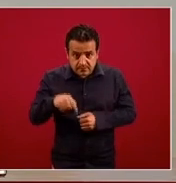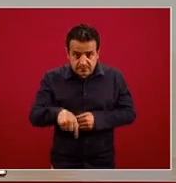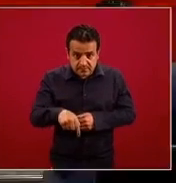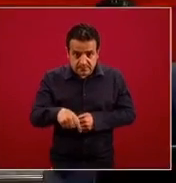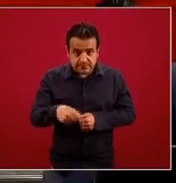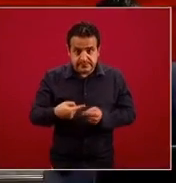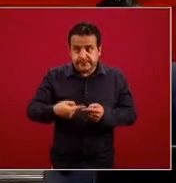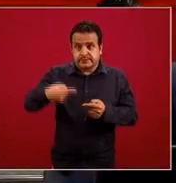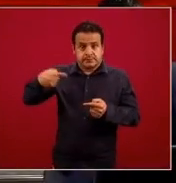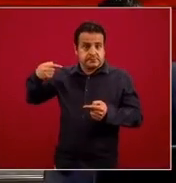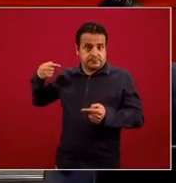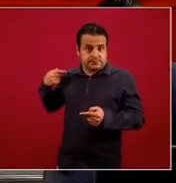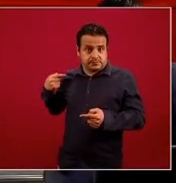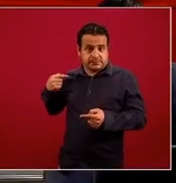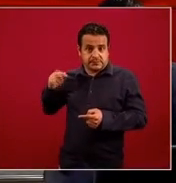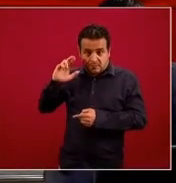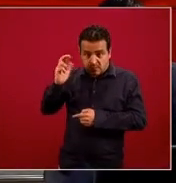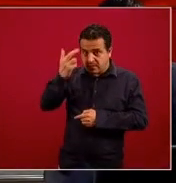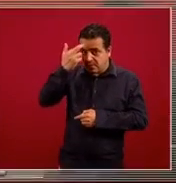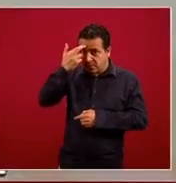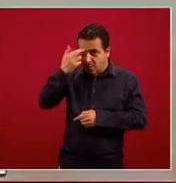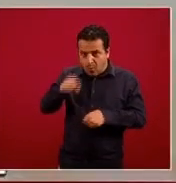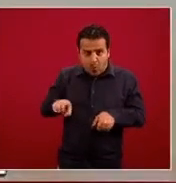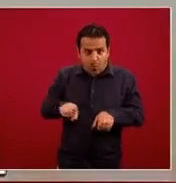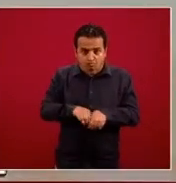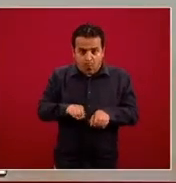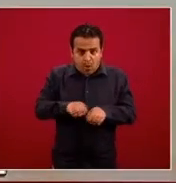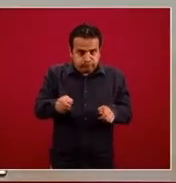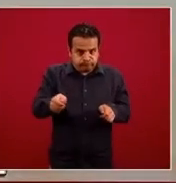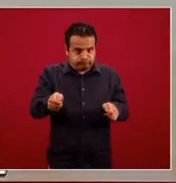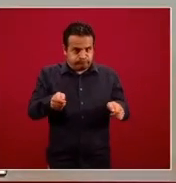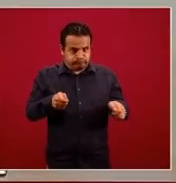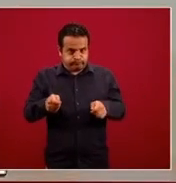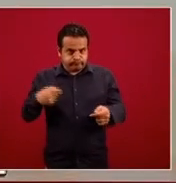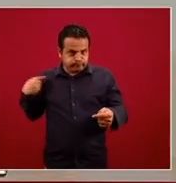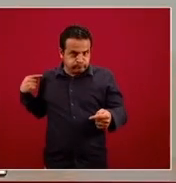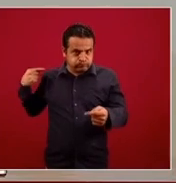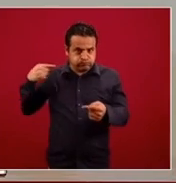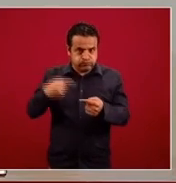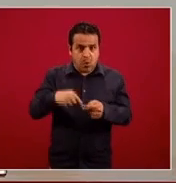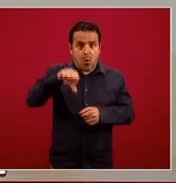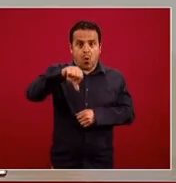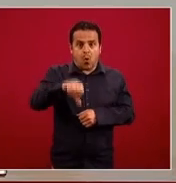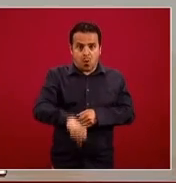very important reference point to the history of